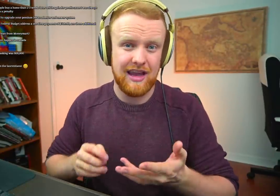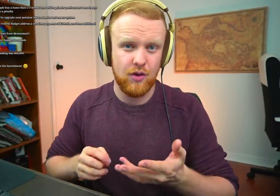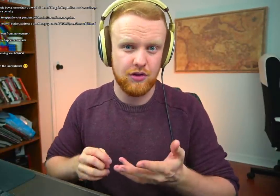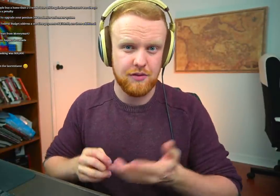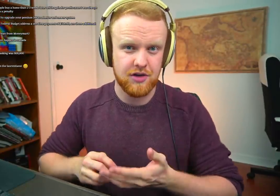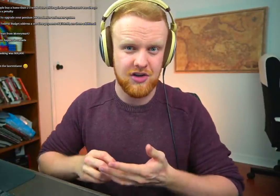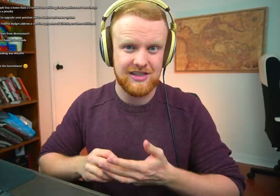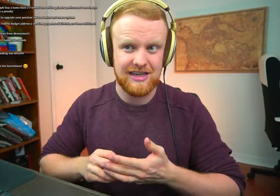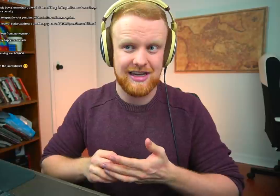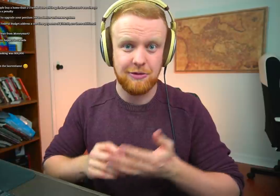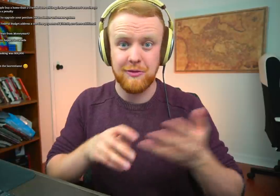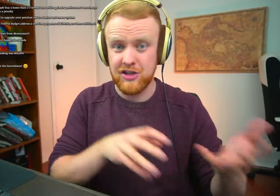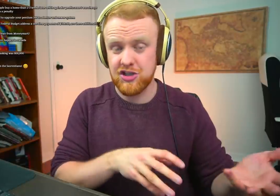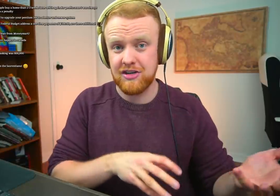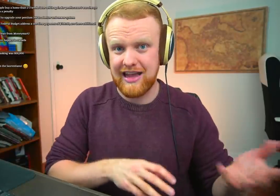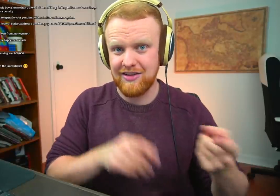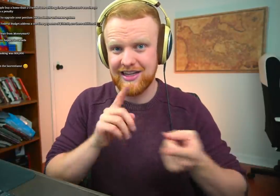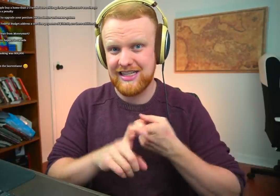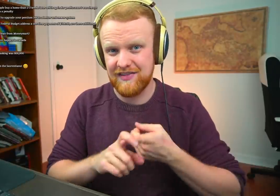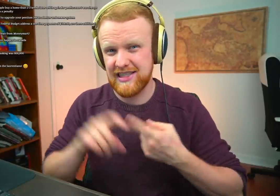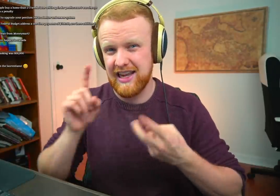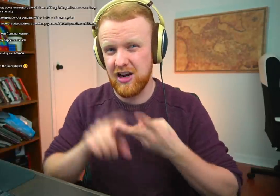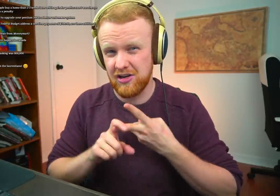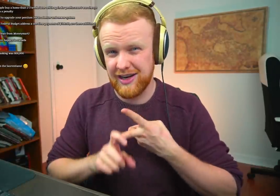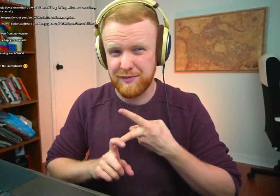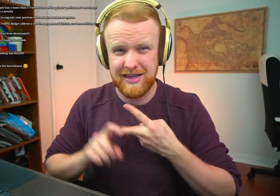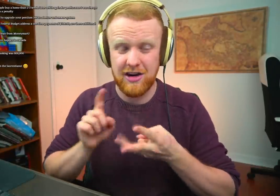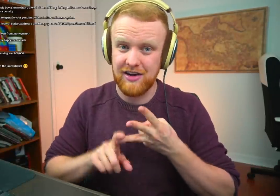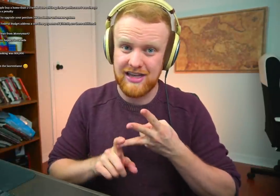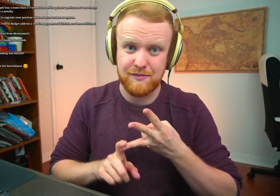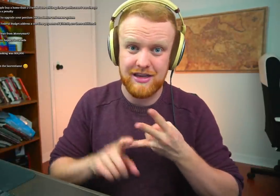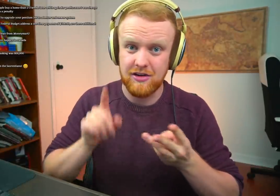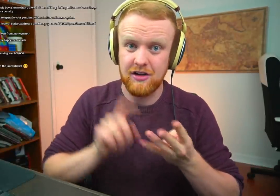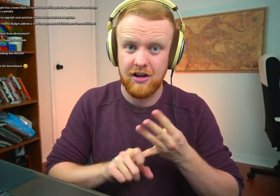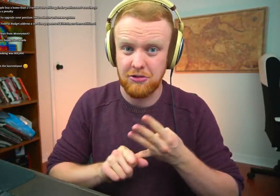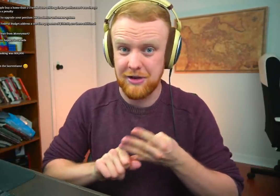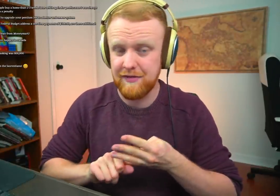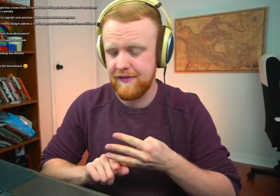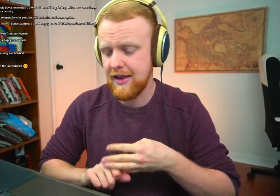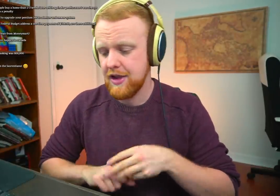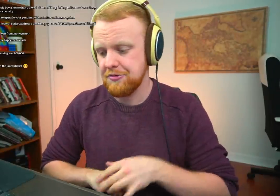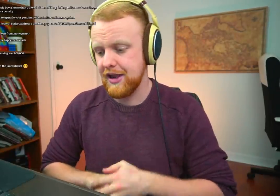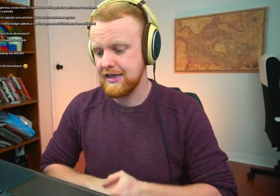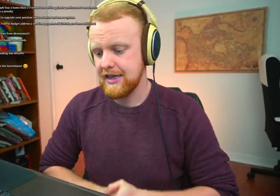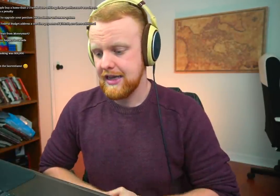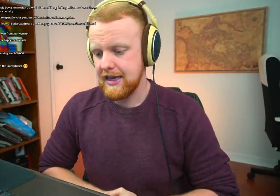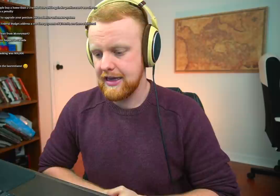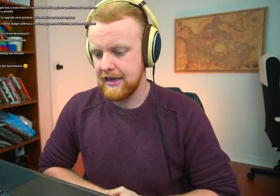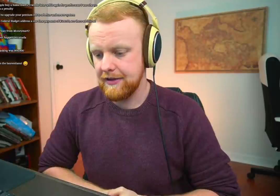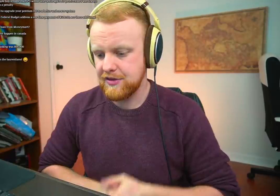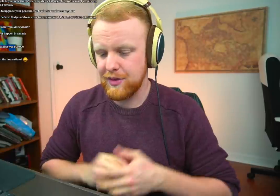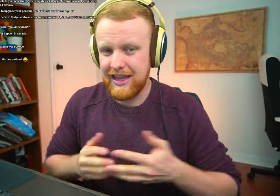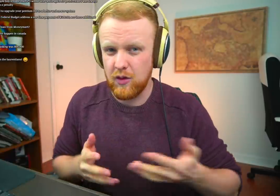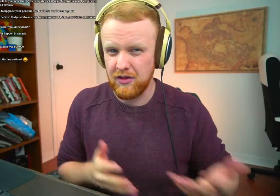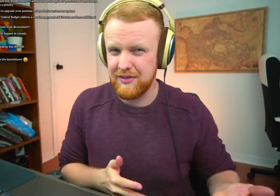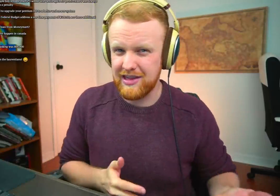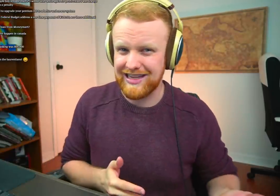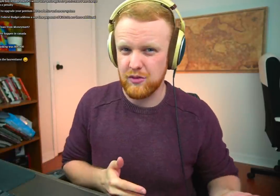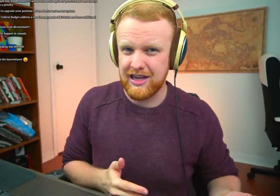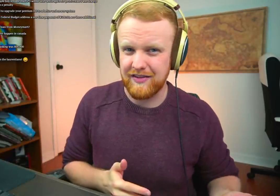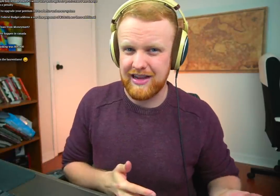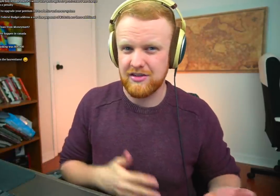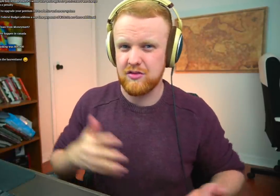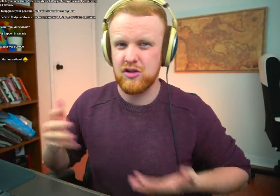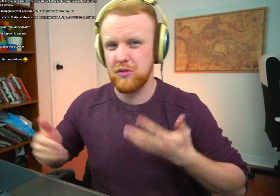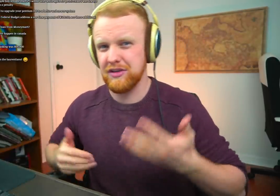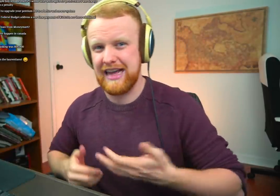now, we can't hold cryptocurrency in a registered account, like a TFSA, an RRSP, RESP, or a RIF, right? So we can't hold them in